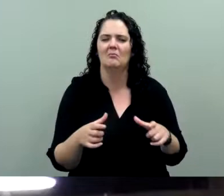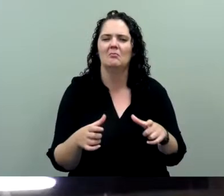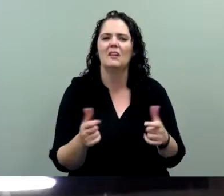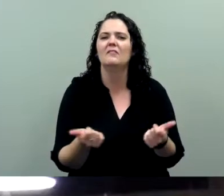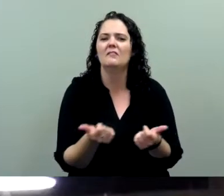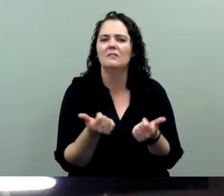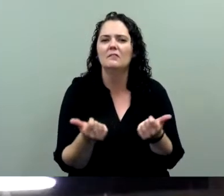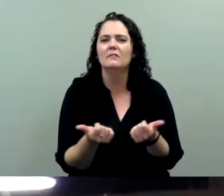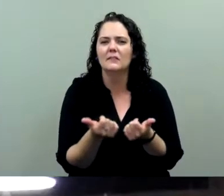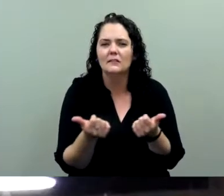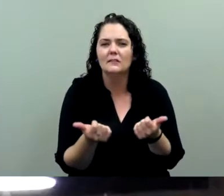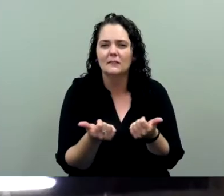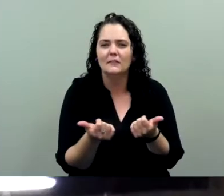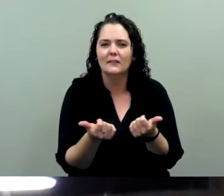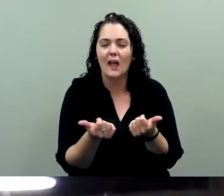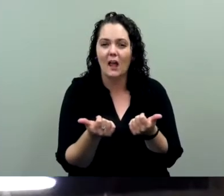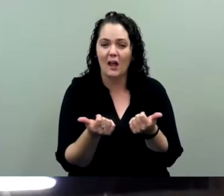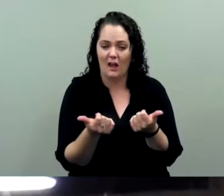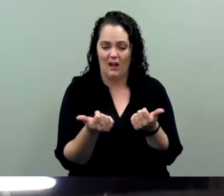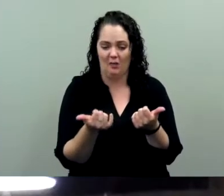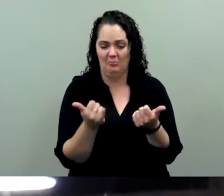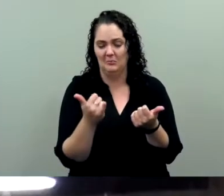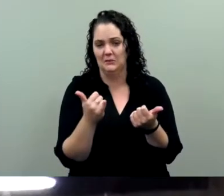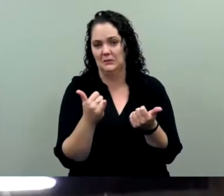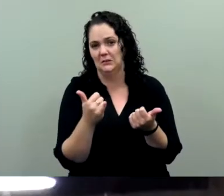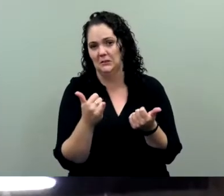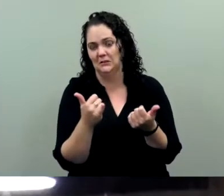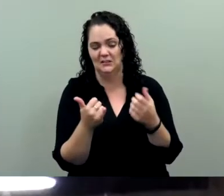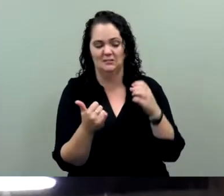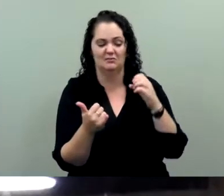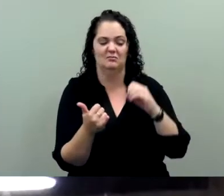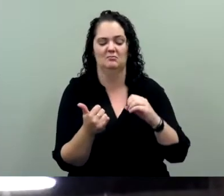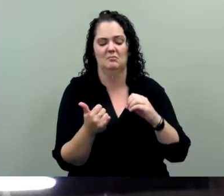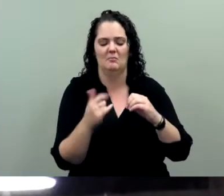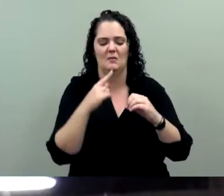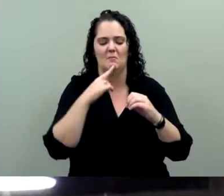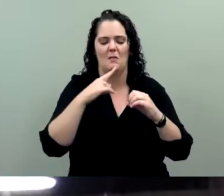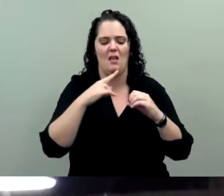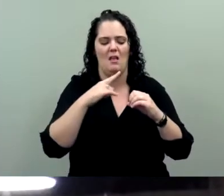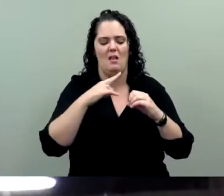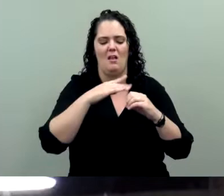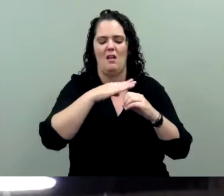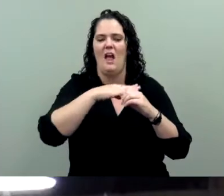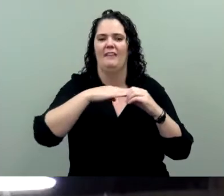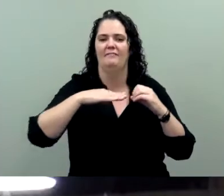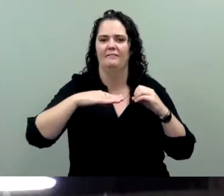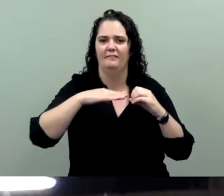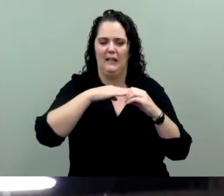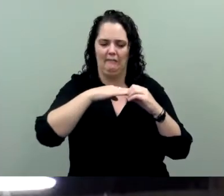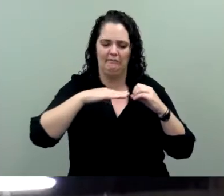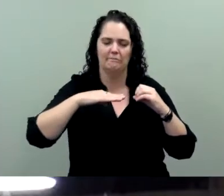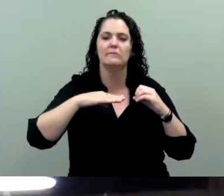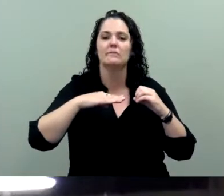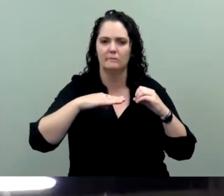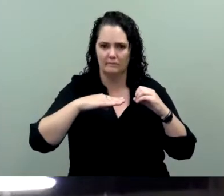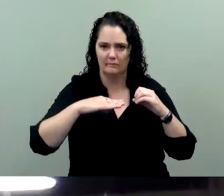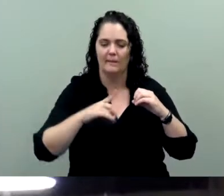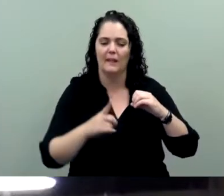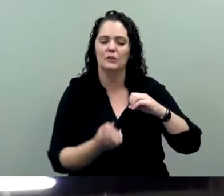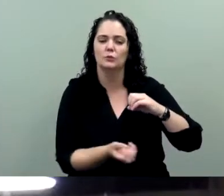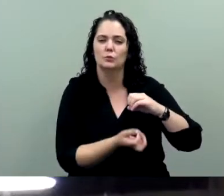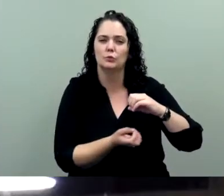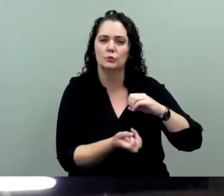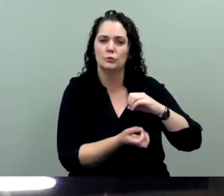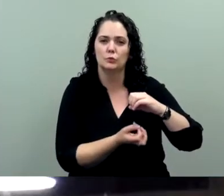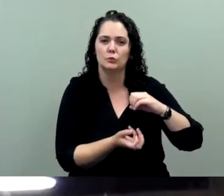that it's covering maybe half of each one of those pieces. Ultimately, you're going to simmer it for about 15 to 20 minutes,